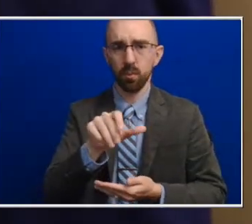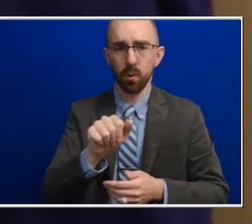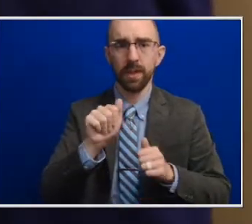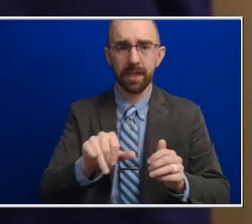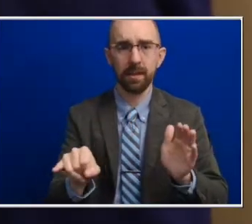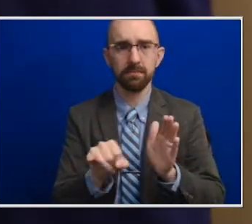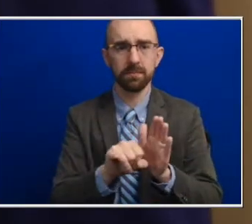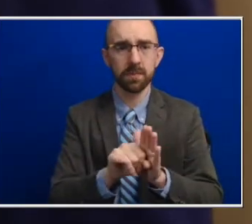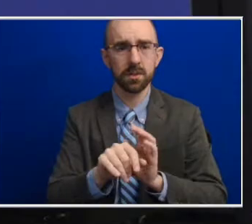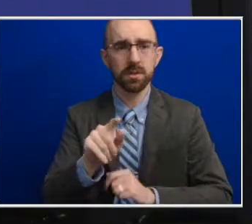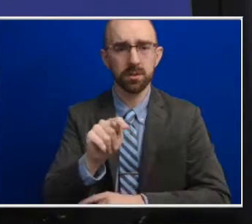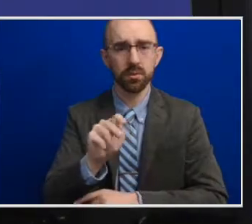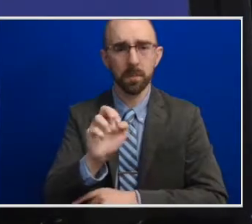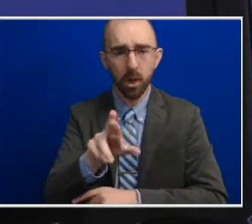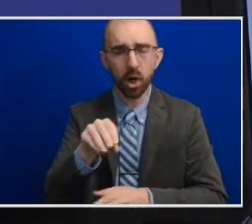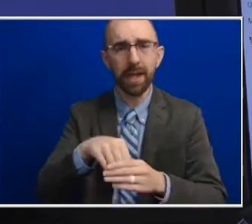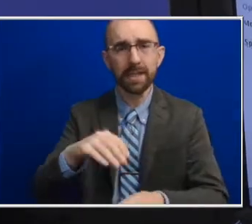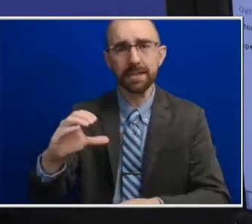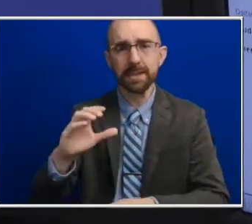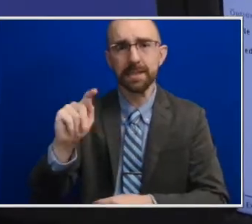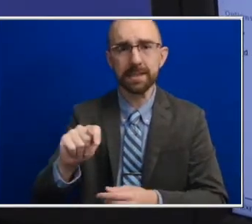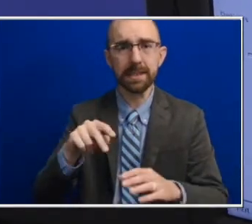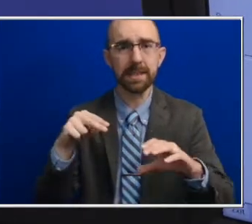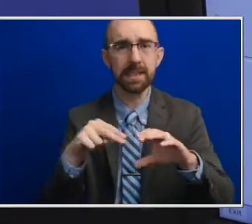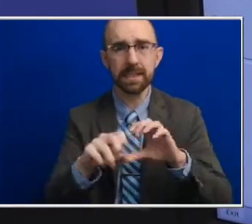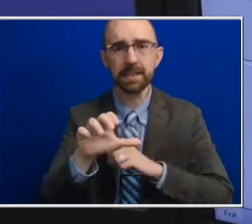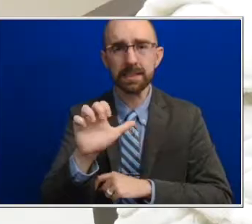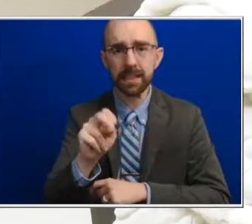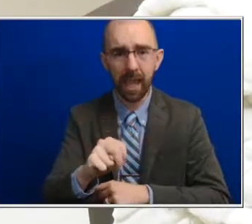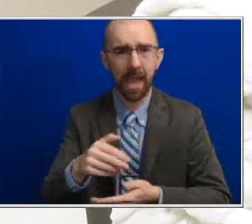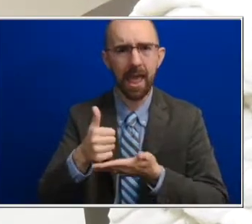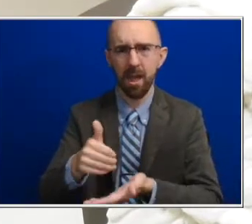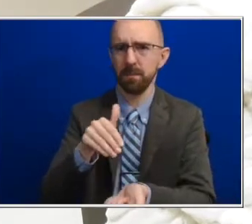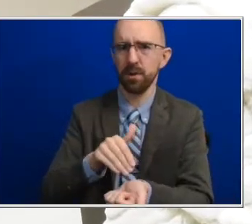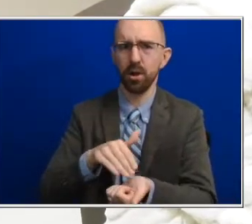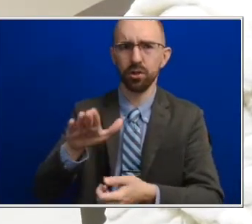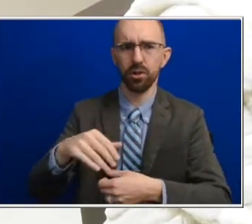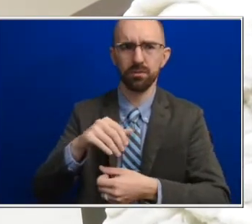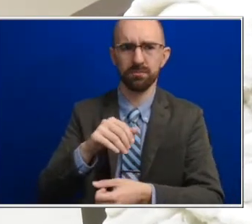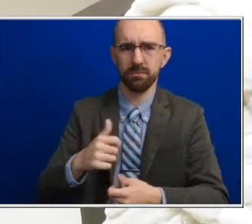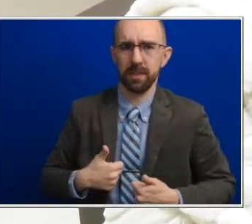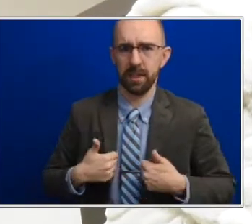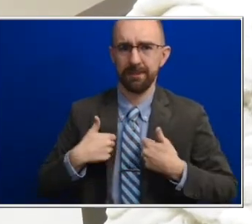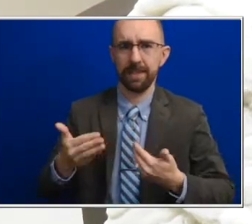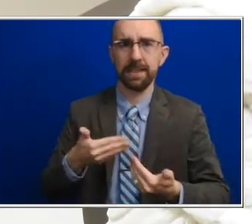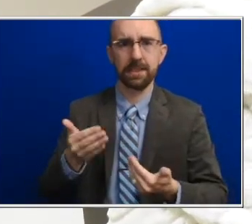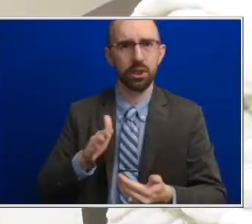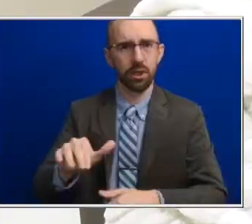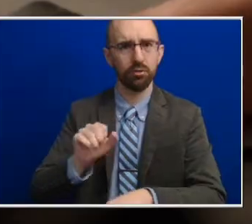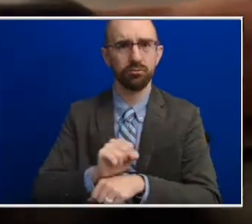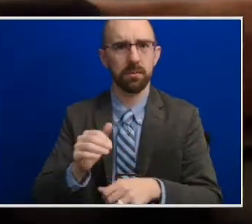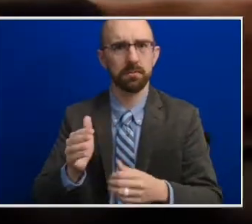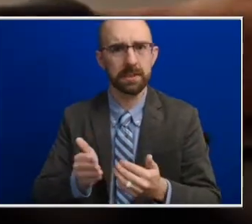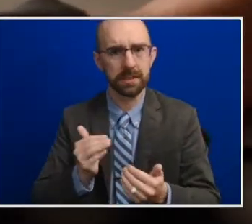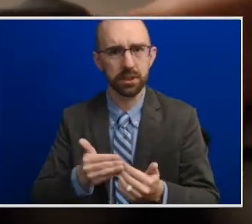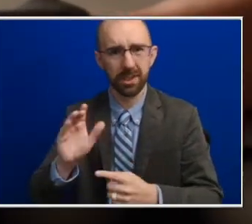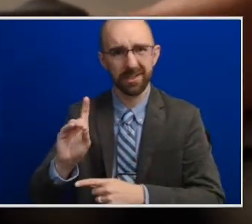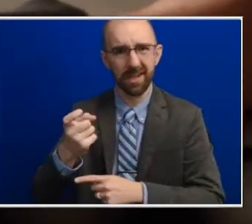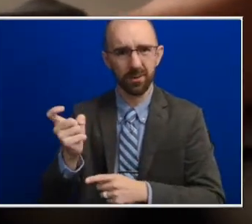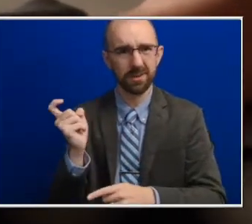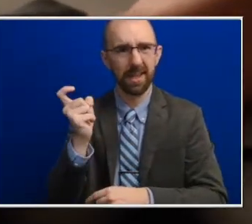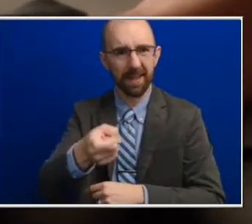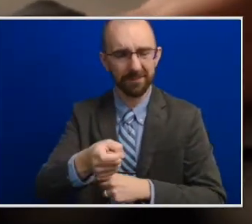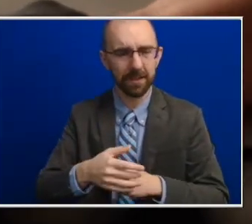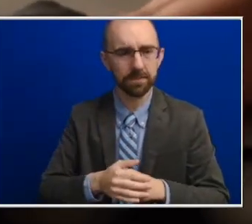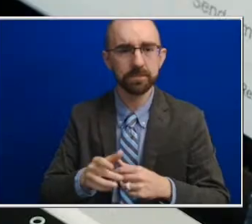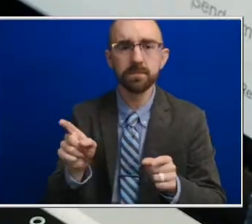CT scan. It just kind of helps what the doctors already know. It helps make their job easier, and it can help the diagnoses that they give. But Matthew is also